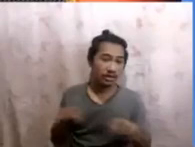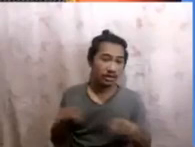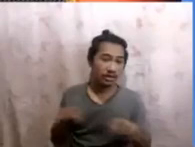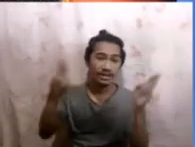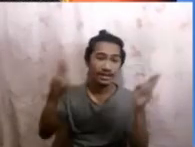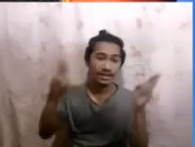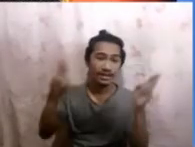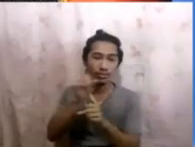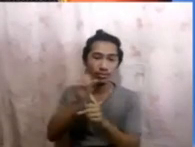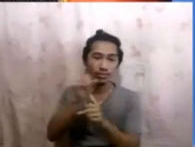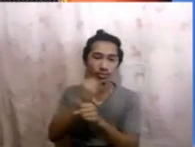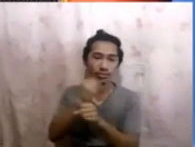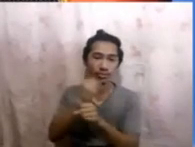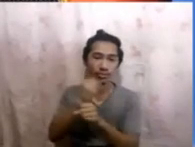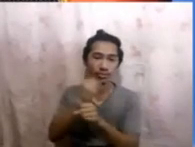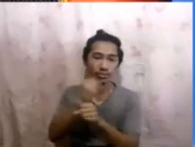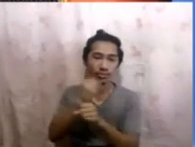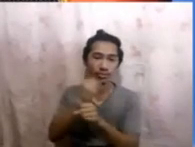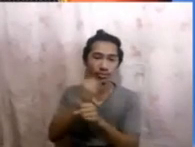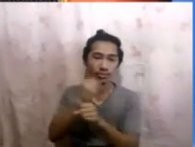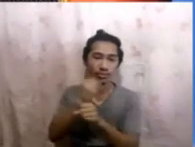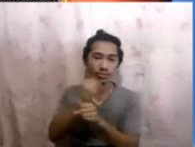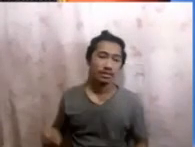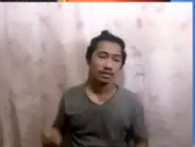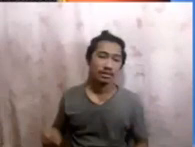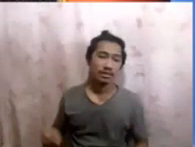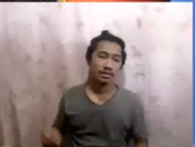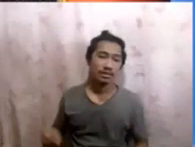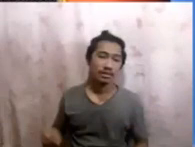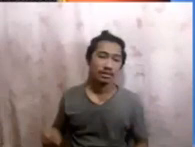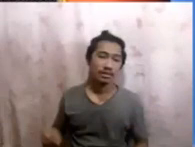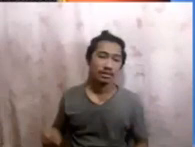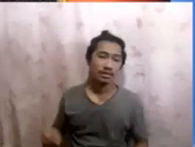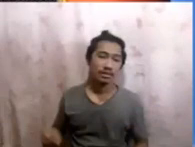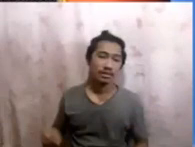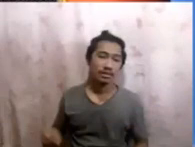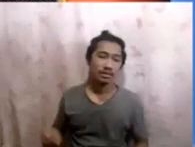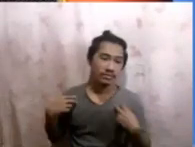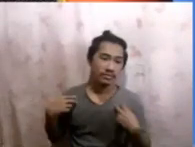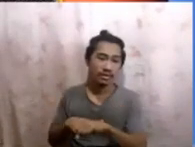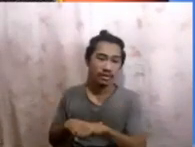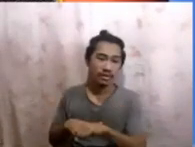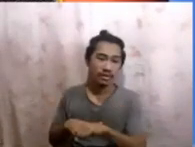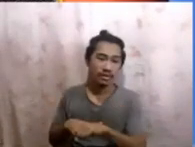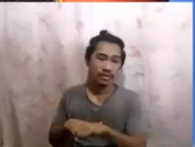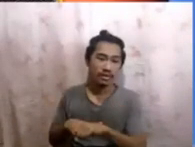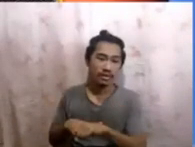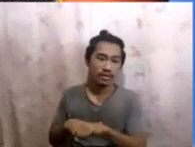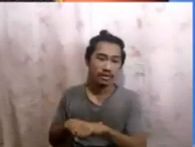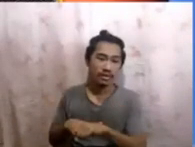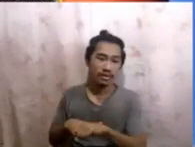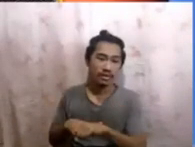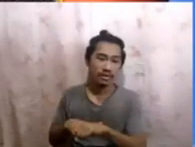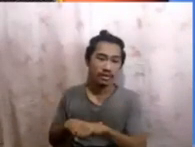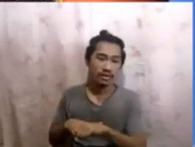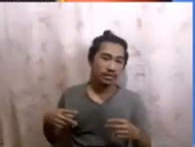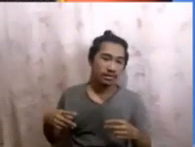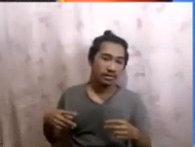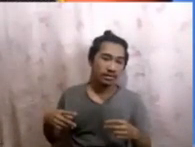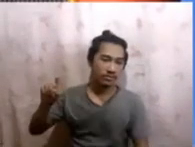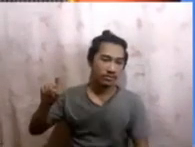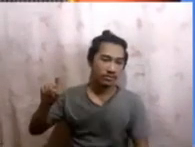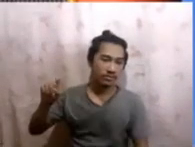recruitment, your rights to equality of work, like working hours, flexible working time off,